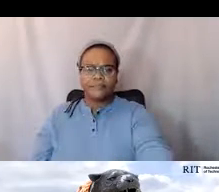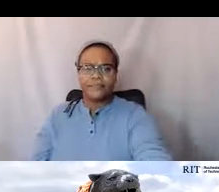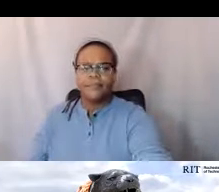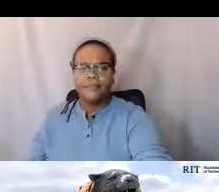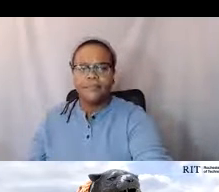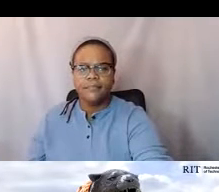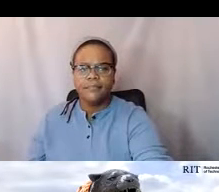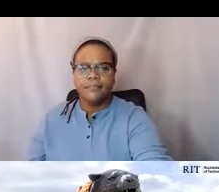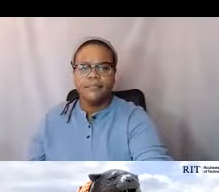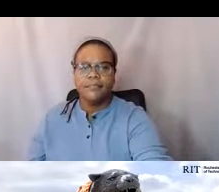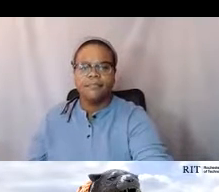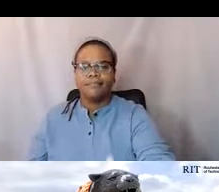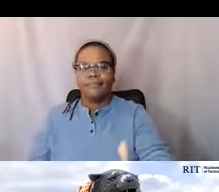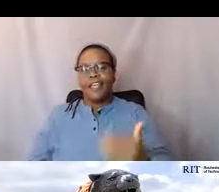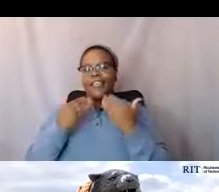Thank you.